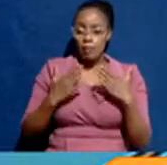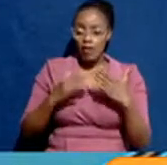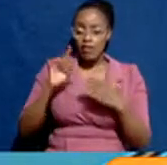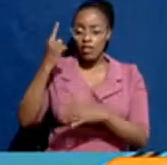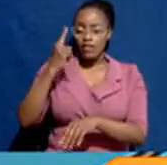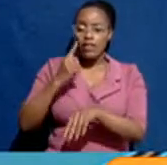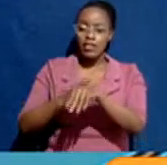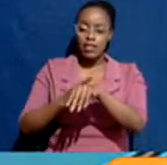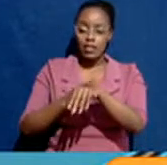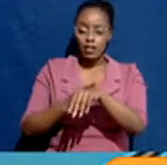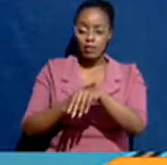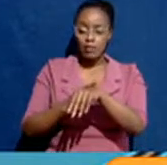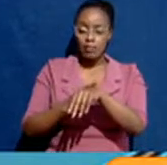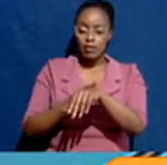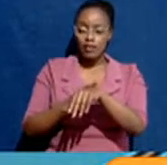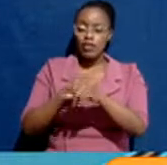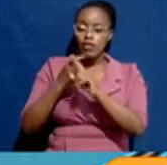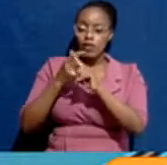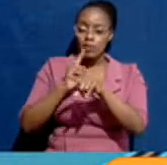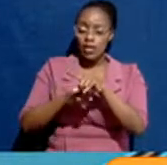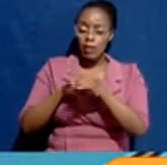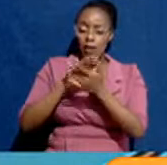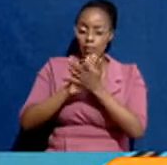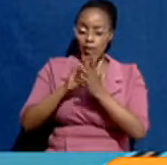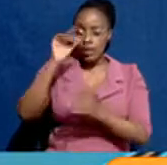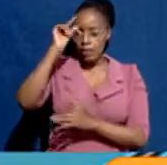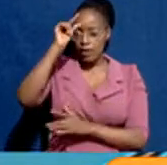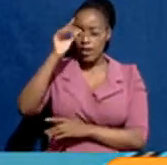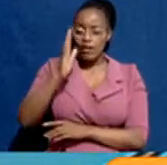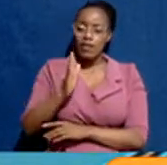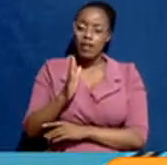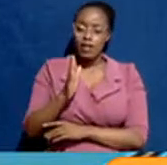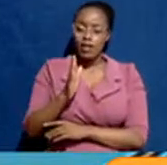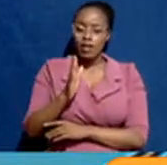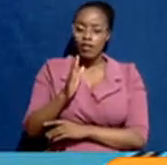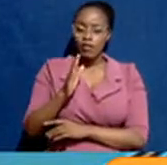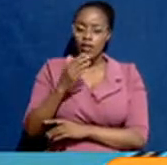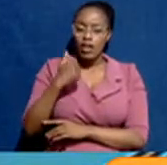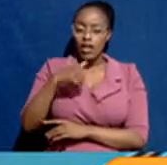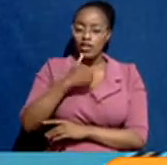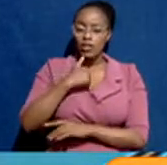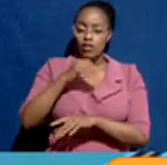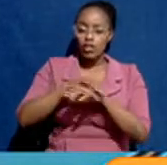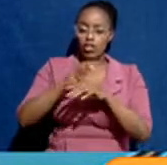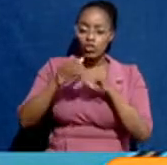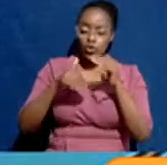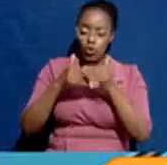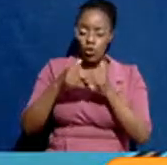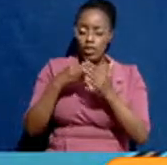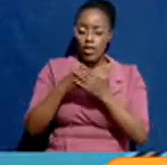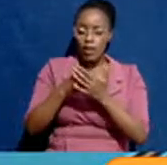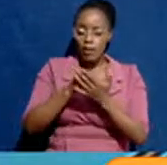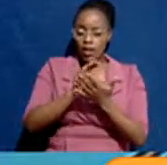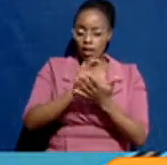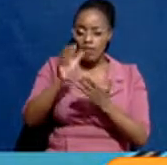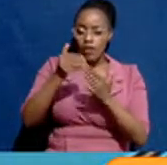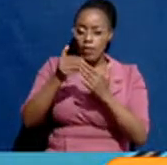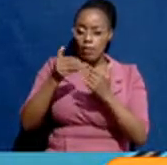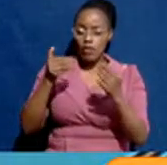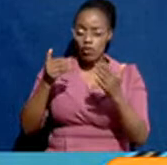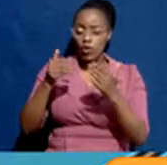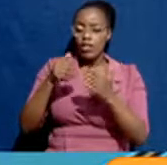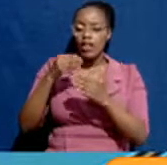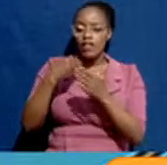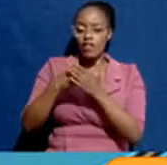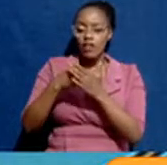time ever since I became a governor, we managed to receive all our disbursement before the close of the financial